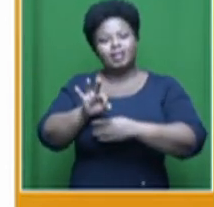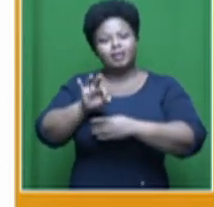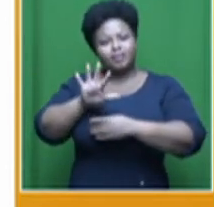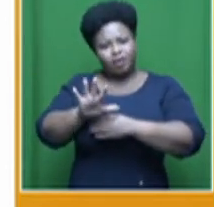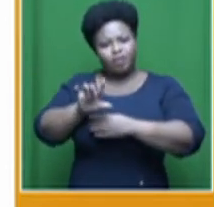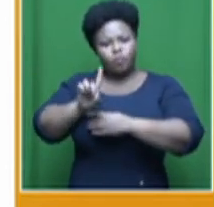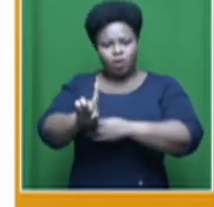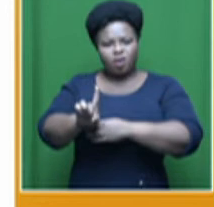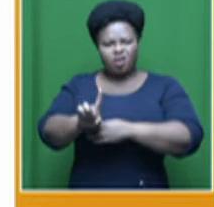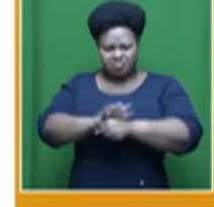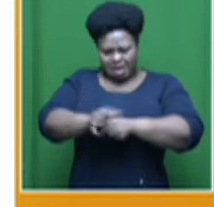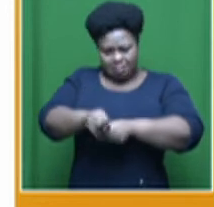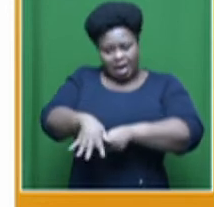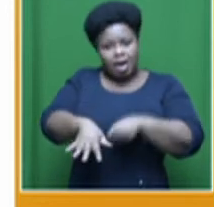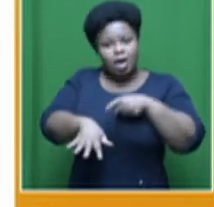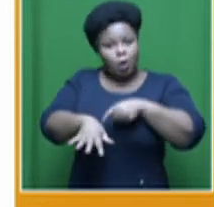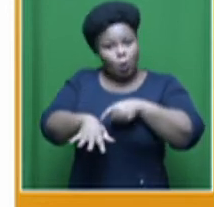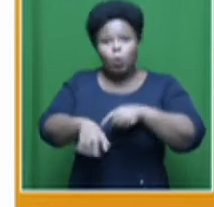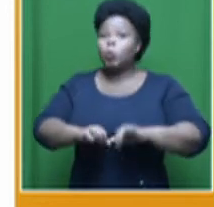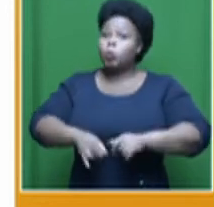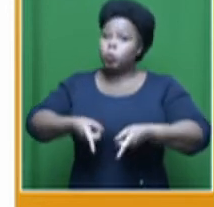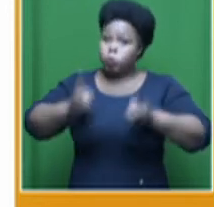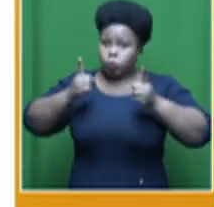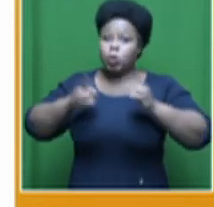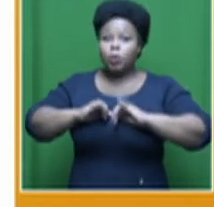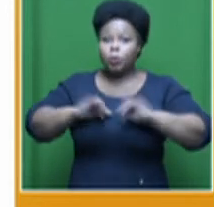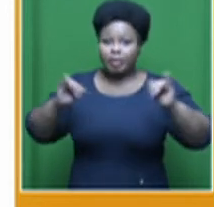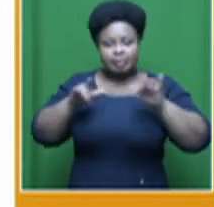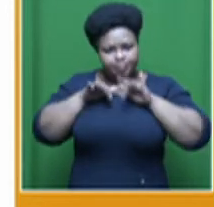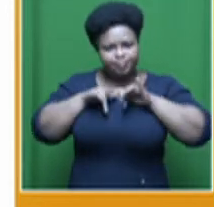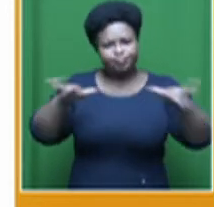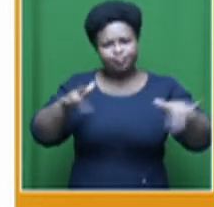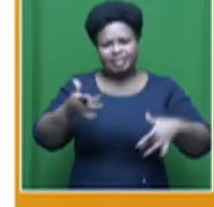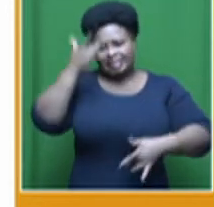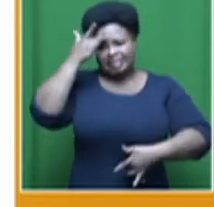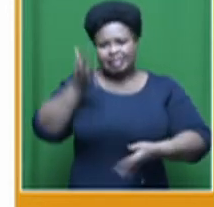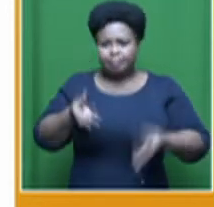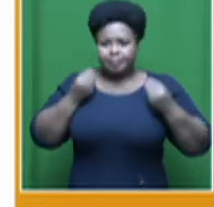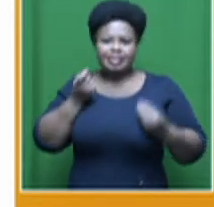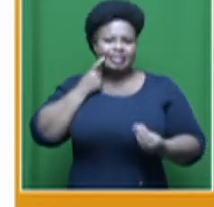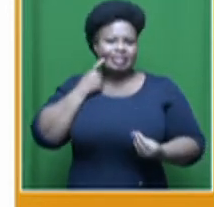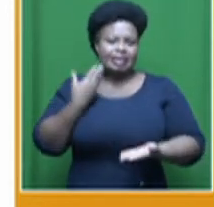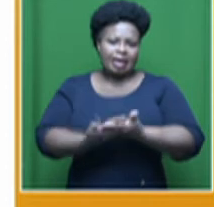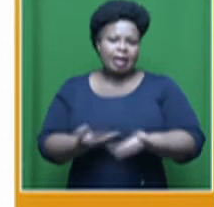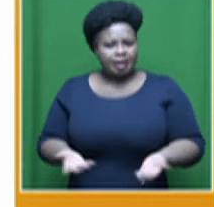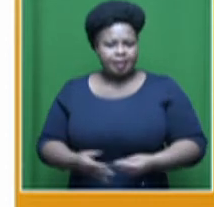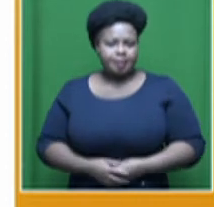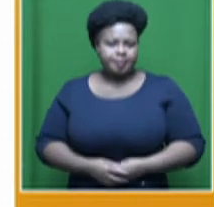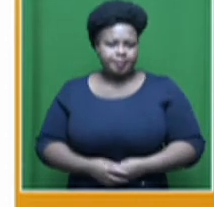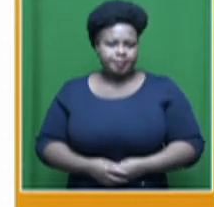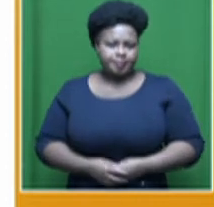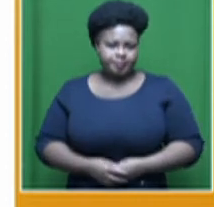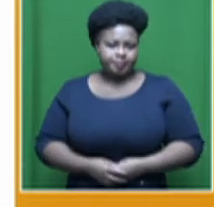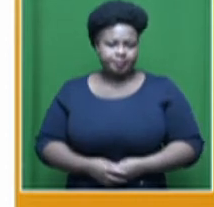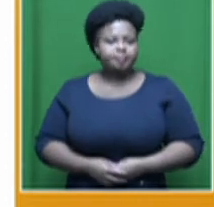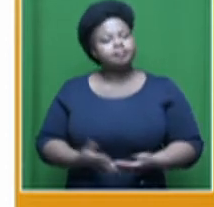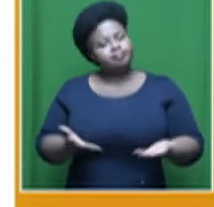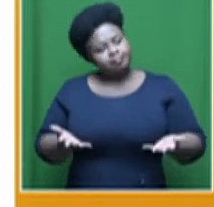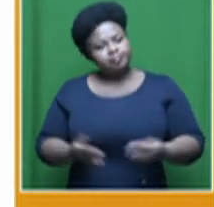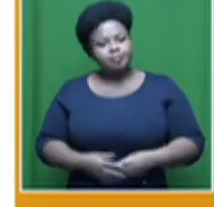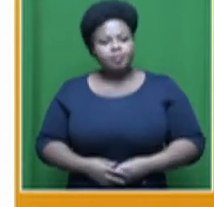now to be more transmissible and probably also more virulent than the original virus that was circulating. So